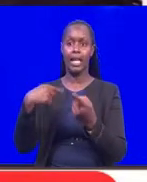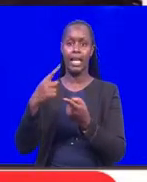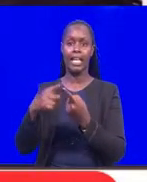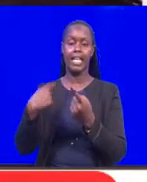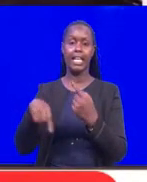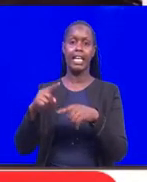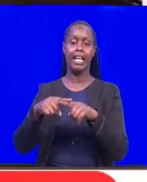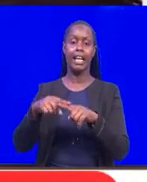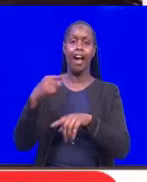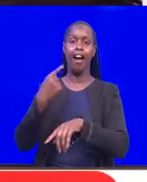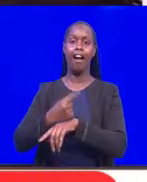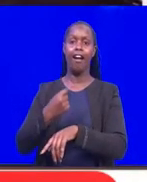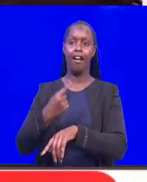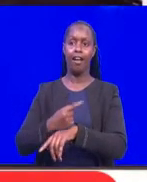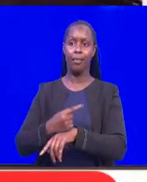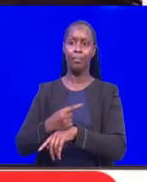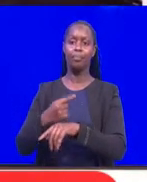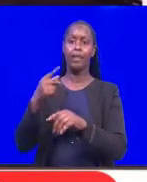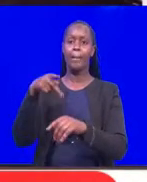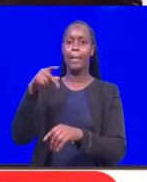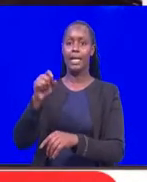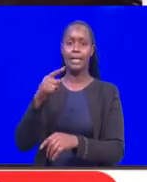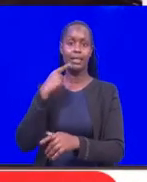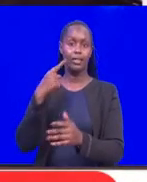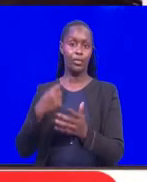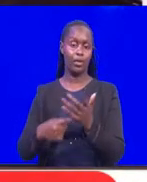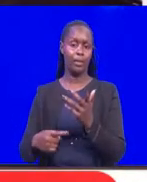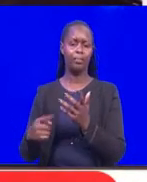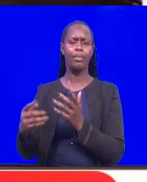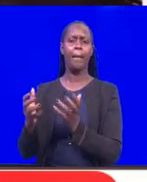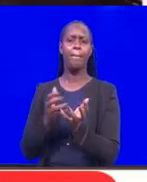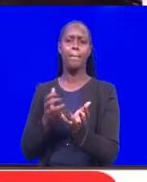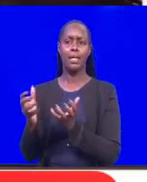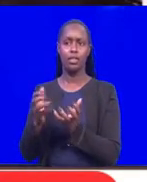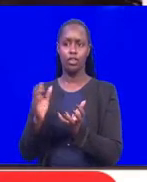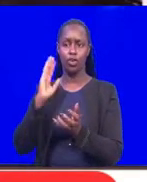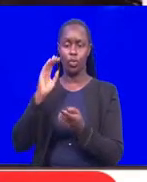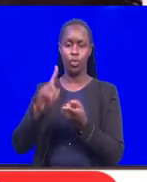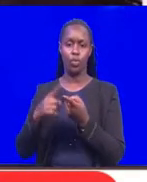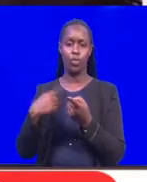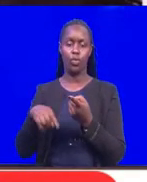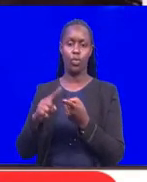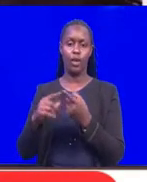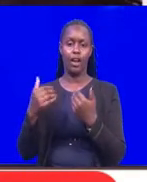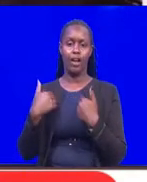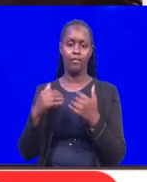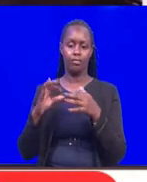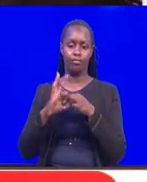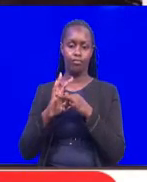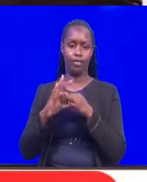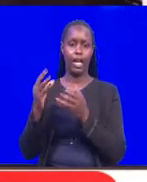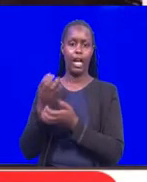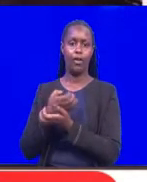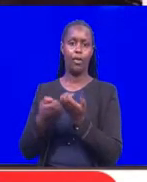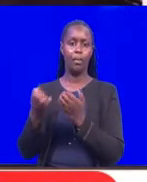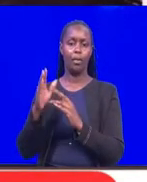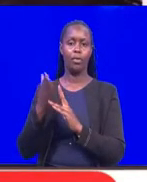Accra, Ghana, the PS added that trade will strengthen the economic ties between Kenya and Ghana.